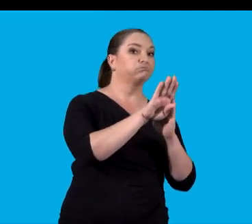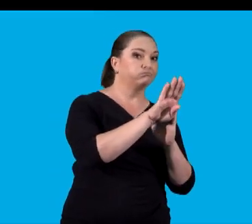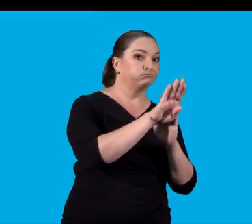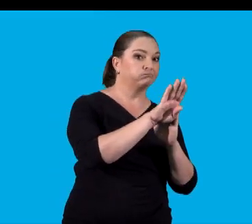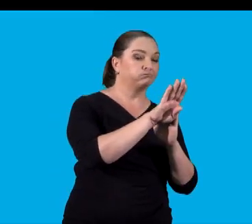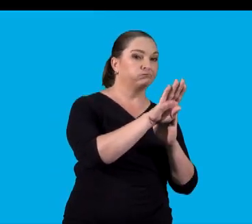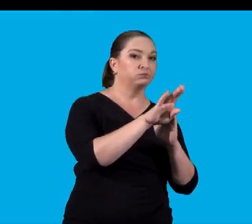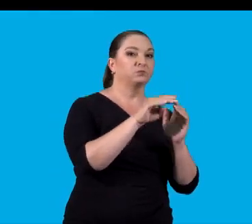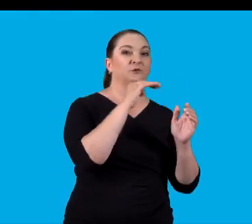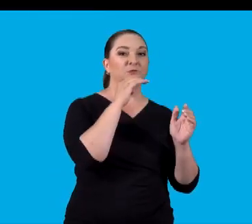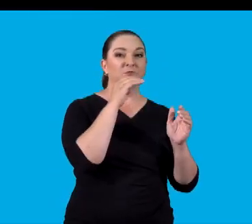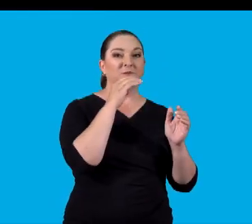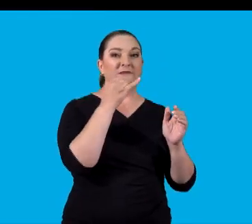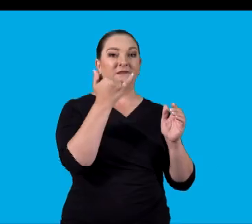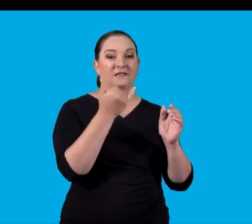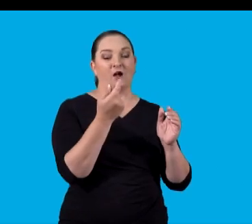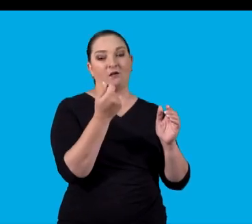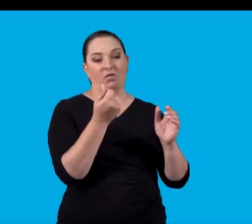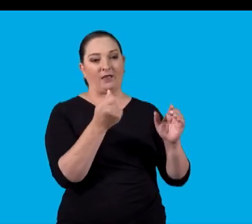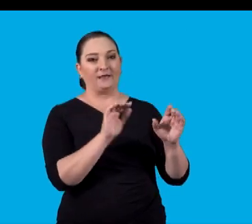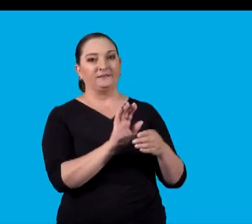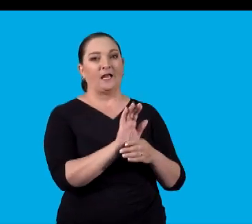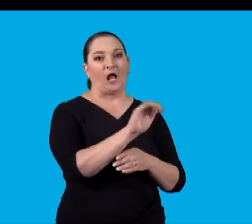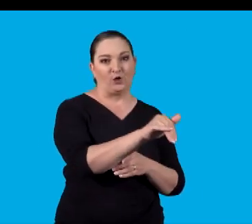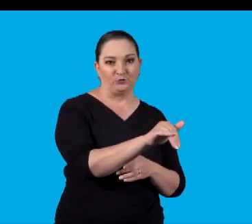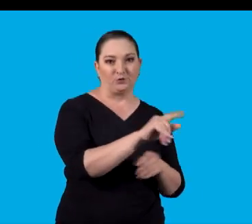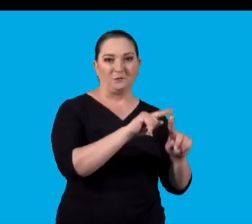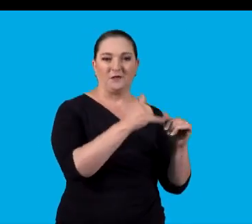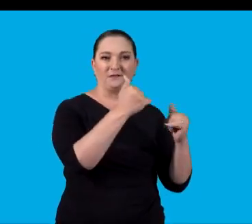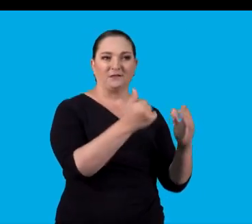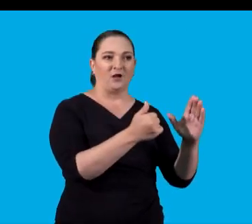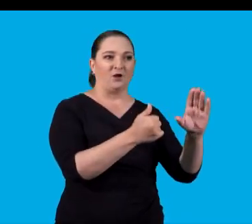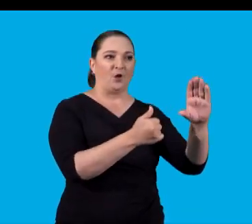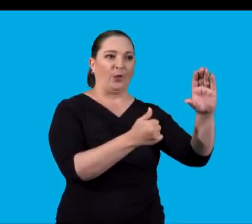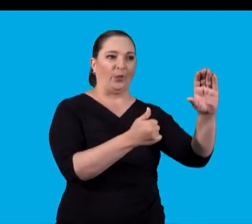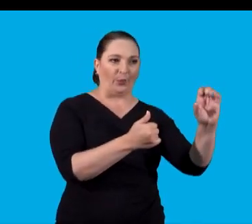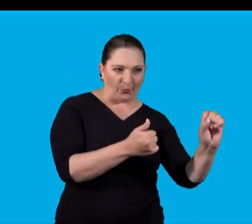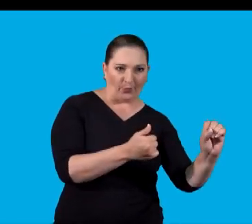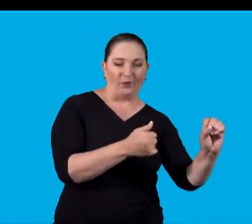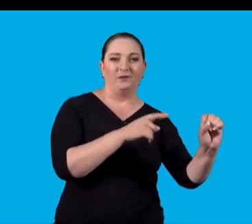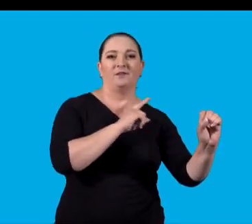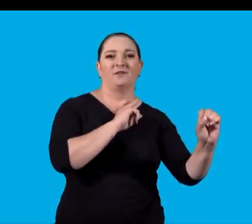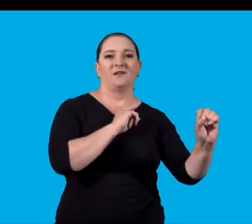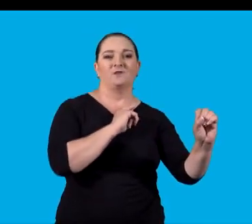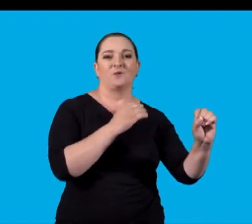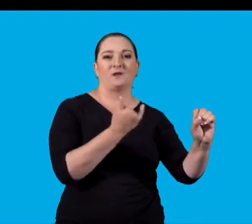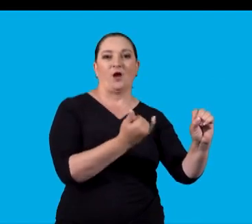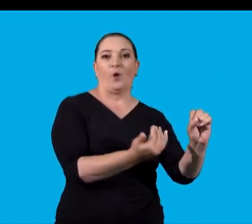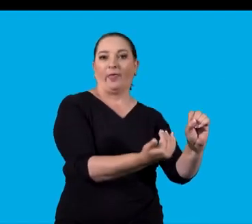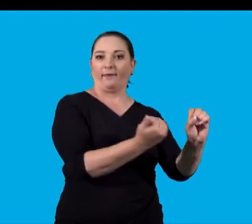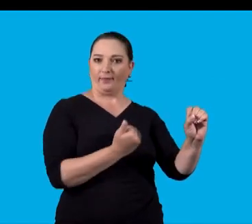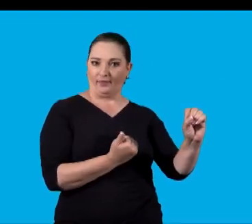the investment is cash outflow. In this case, it was a decrease, so we would have our